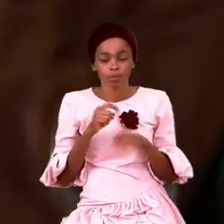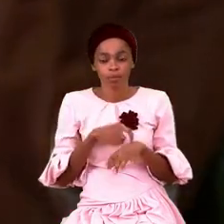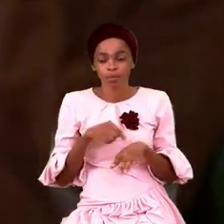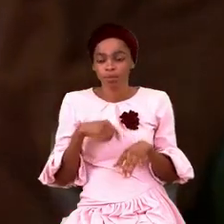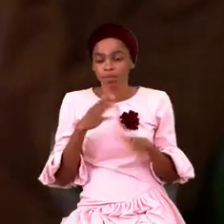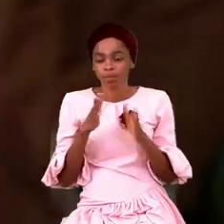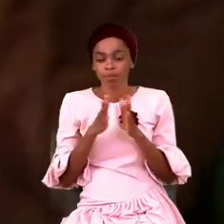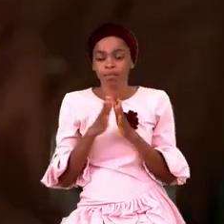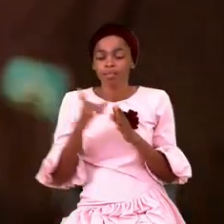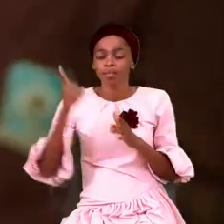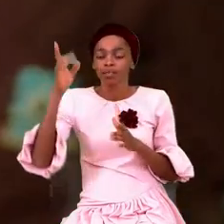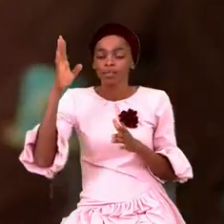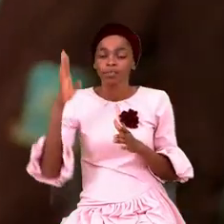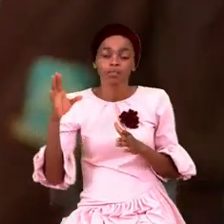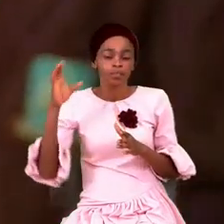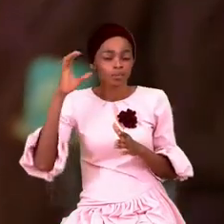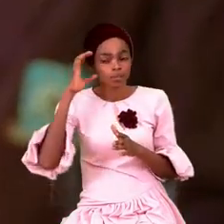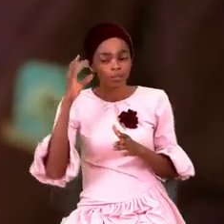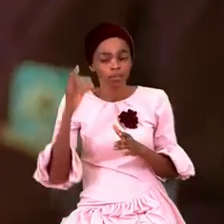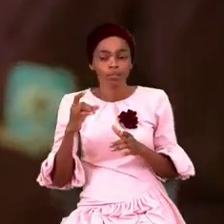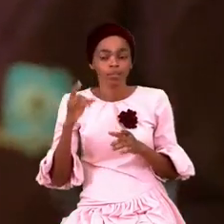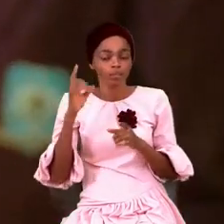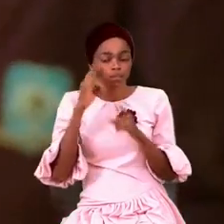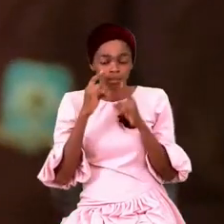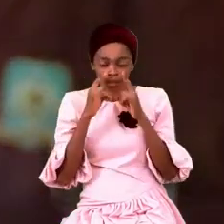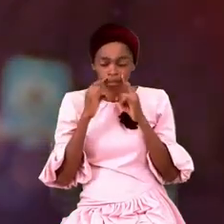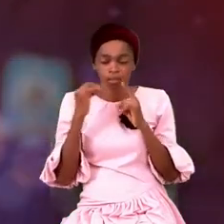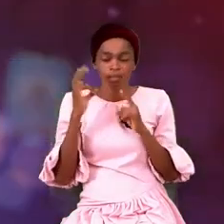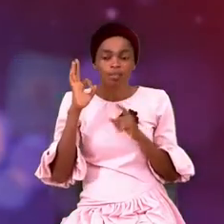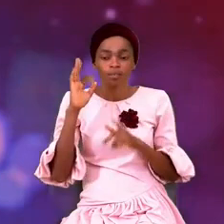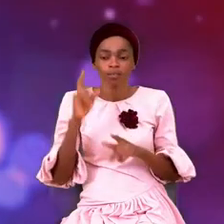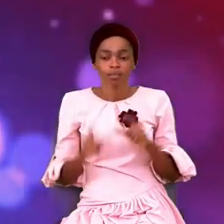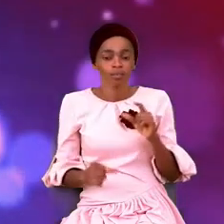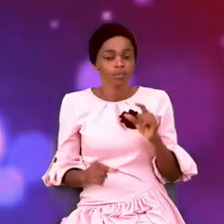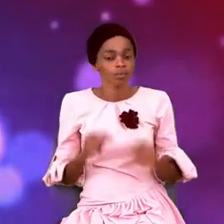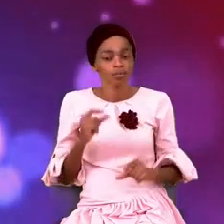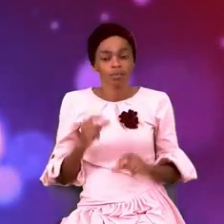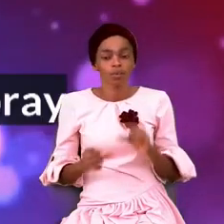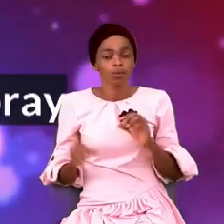Oh God, yeah, as we call on your name.